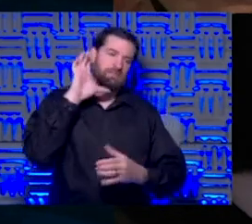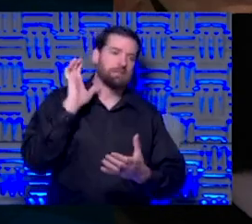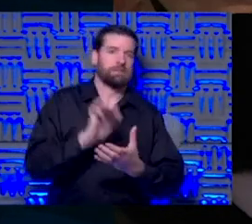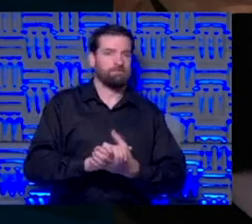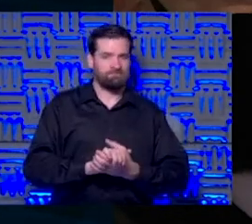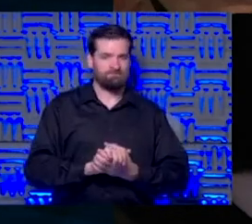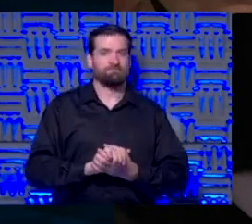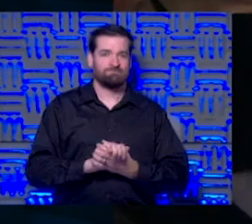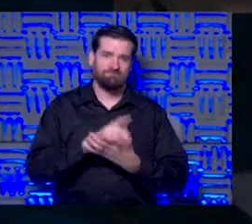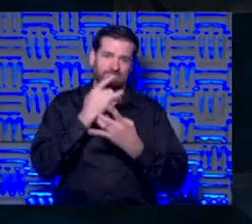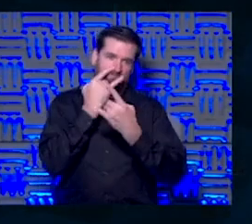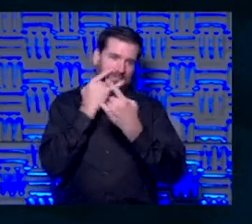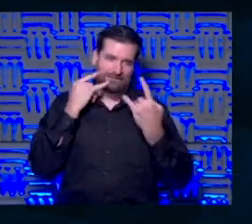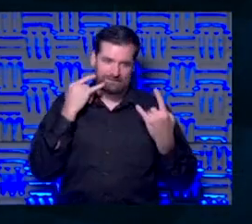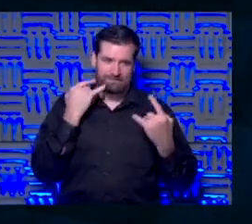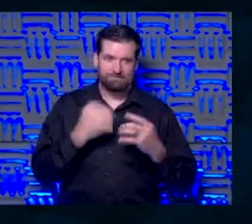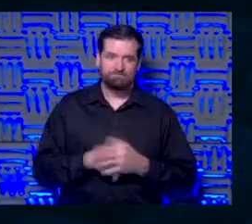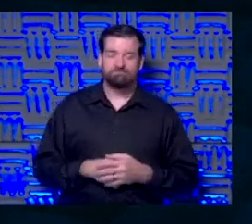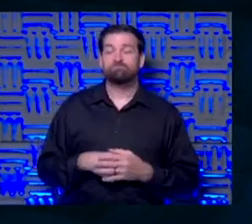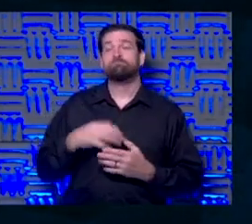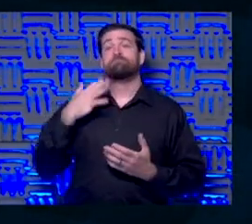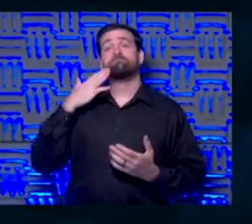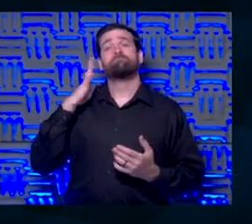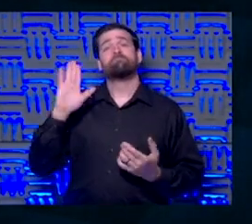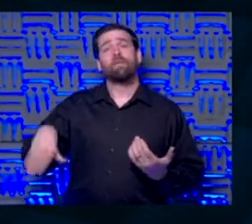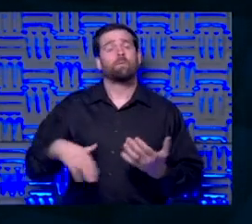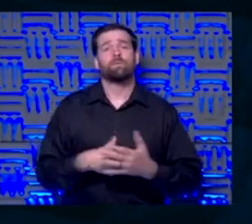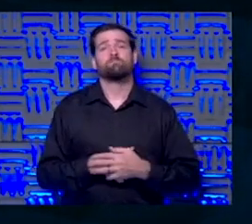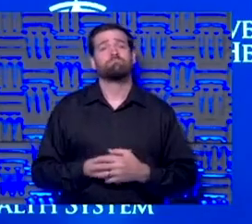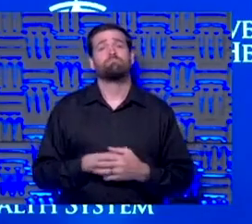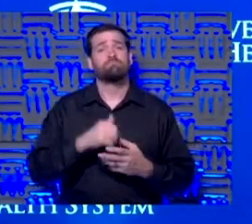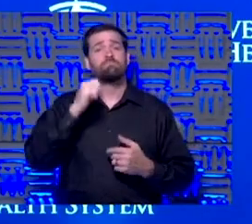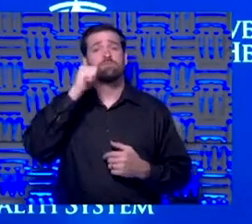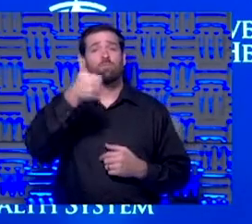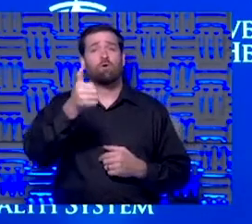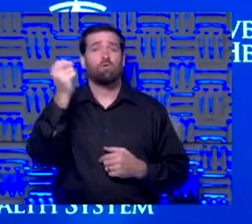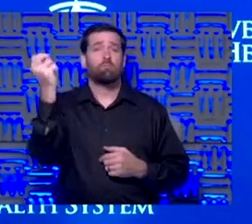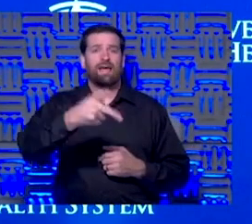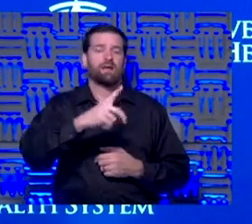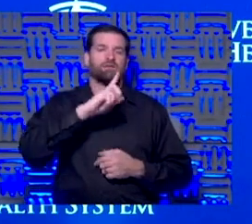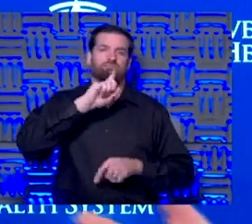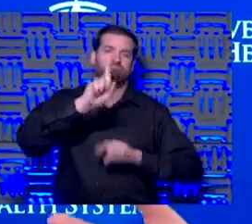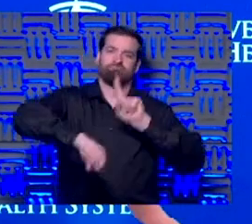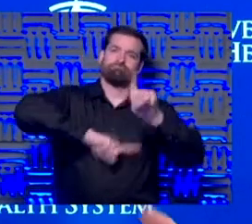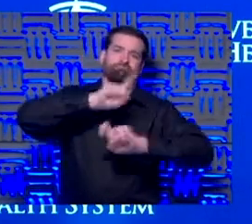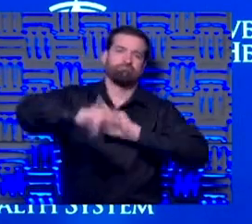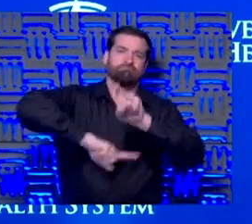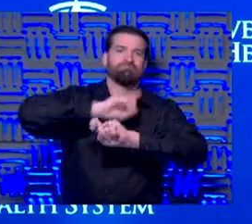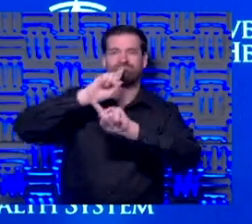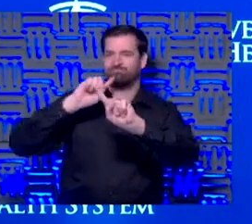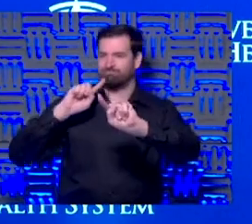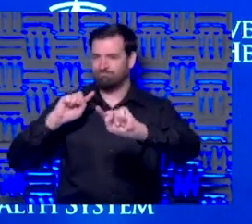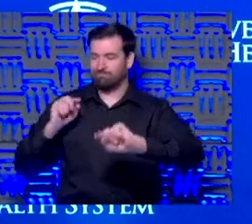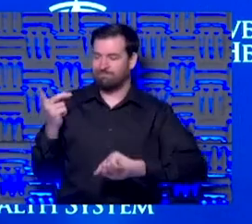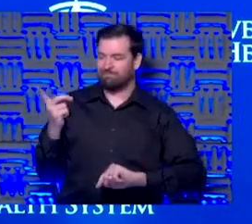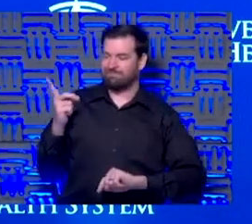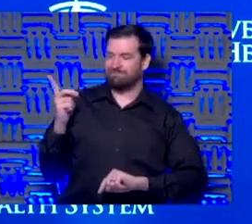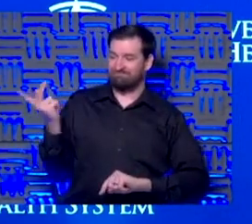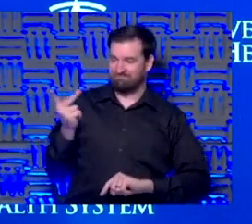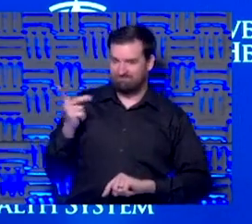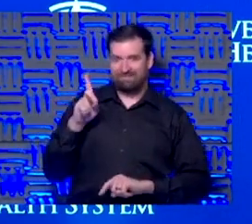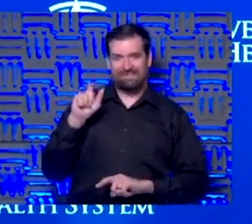wearing that mask. You know, tomorrow we're back answering just questions. It'll be great. Dana and I are on the hot seat. That'll be